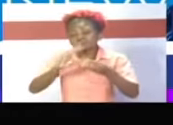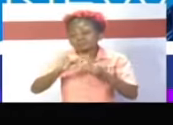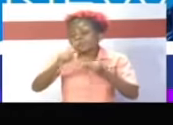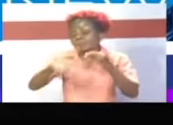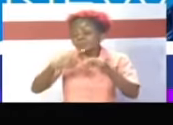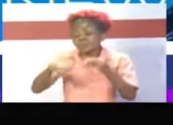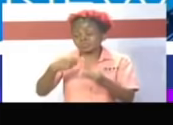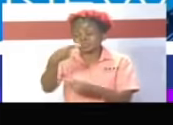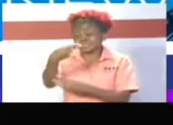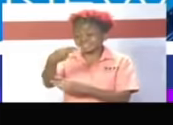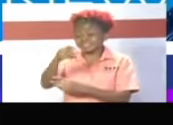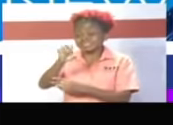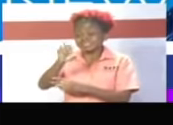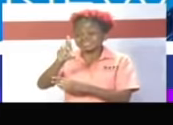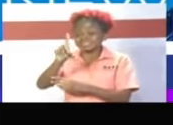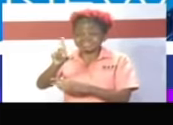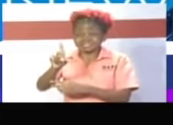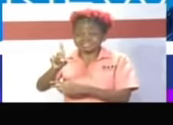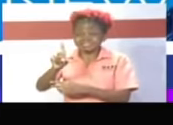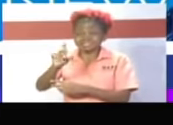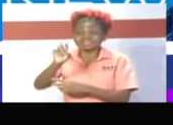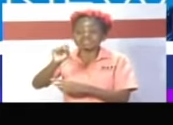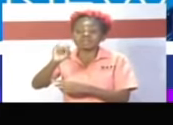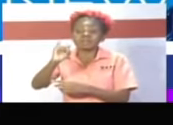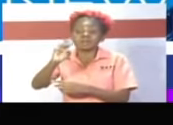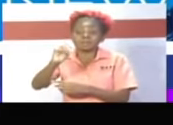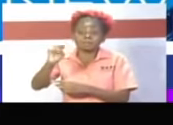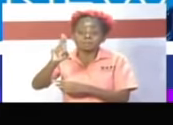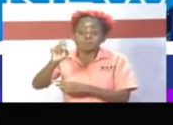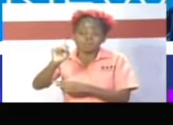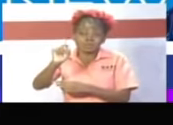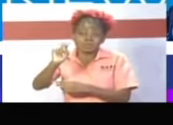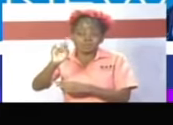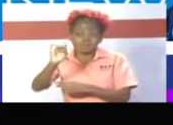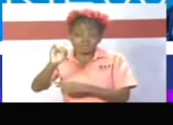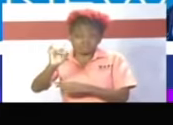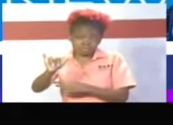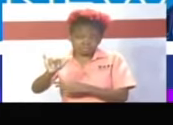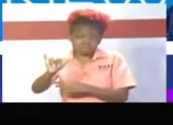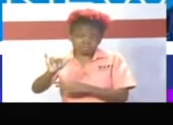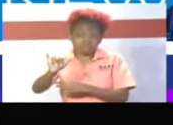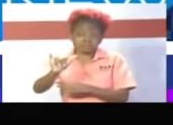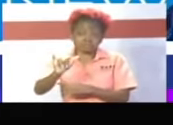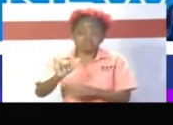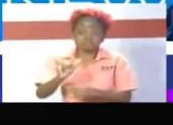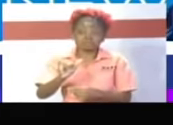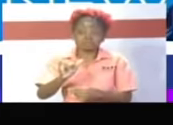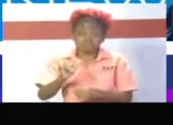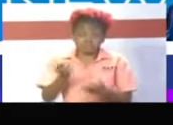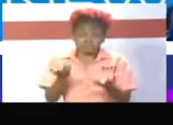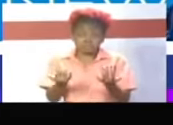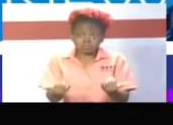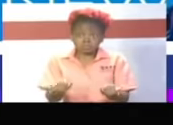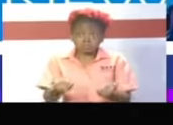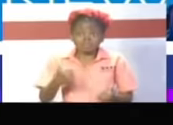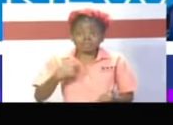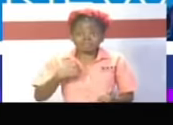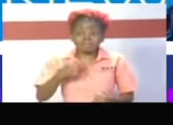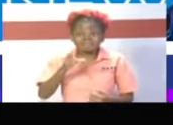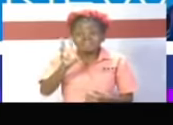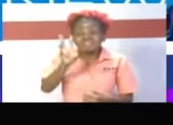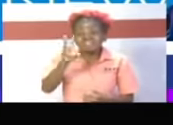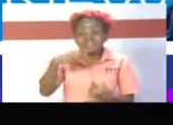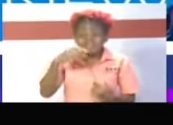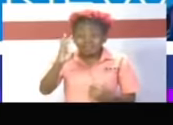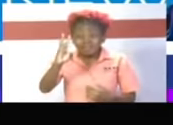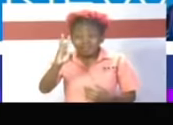about 700,000. I think we have 615,000 people now who are fully vaccinated. So, but we still seem to